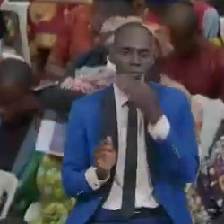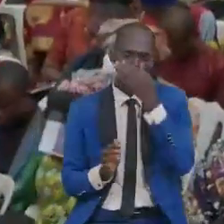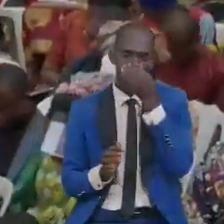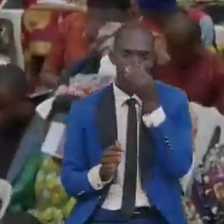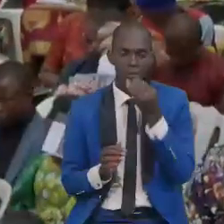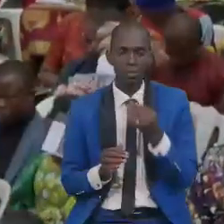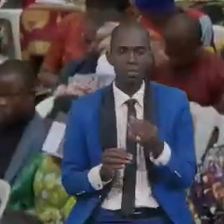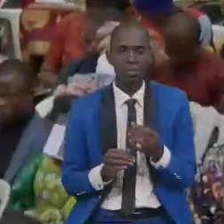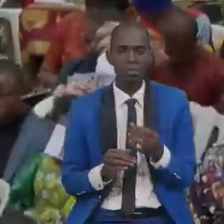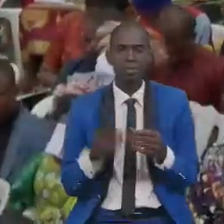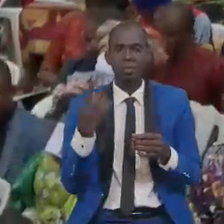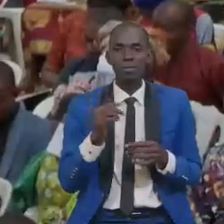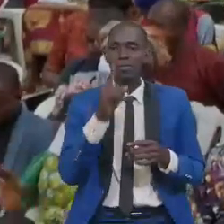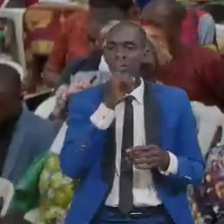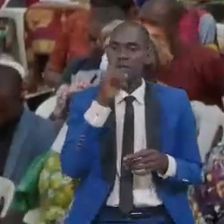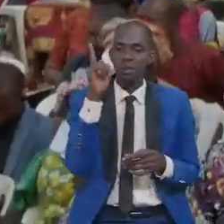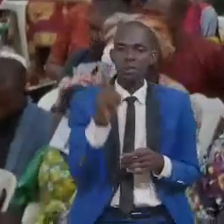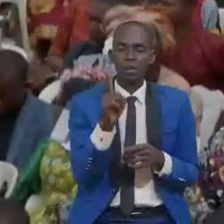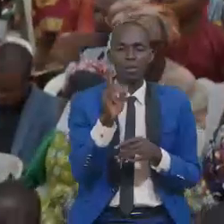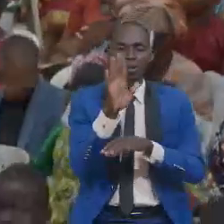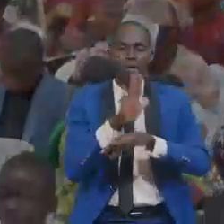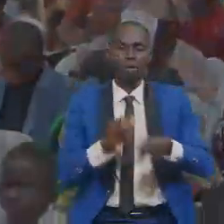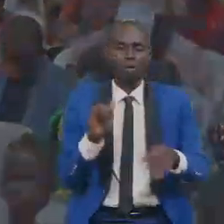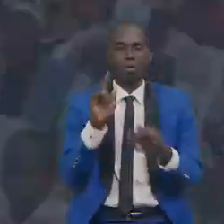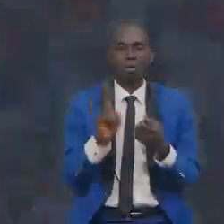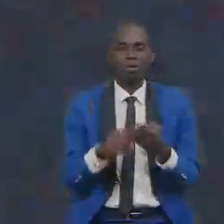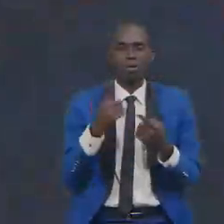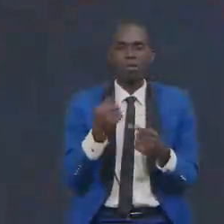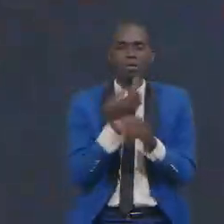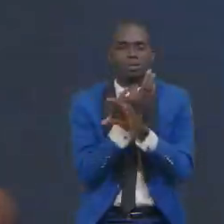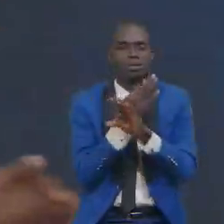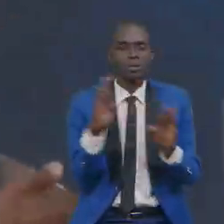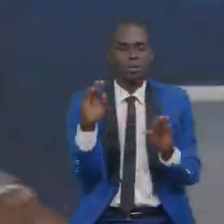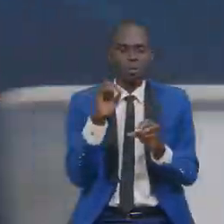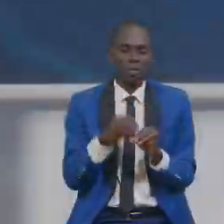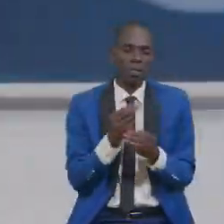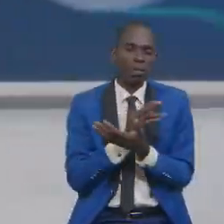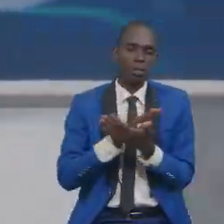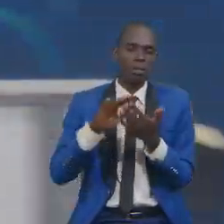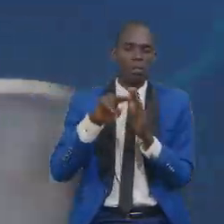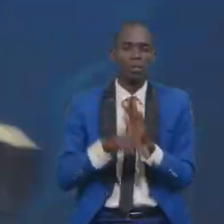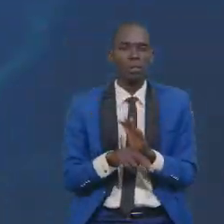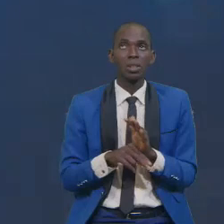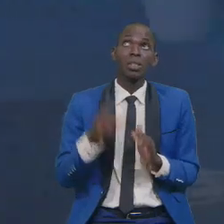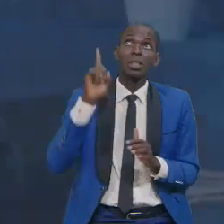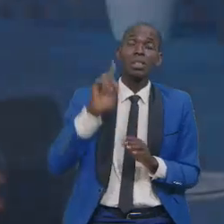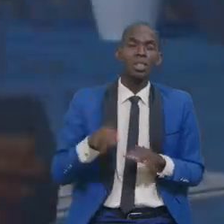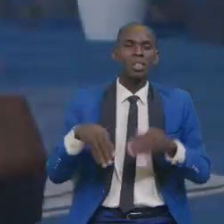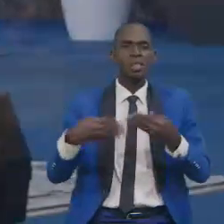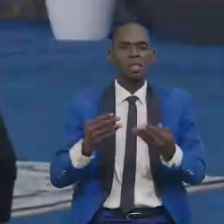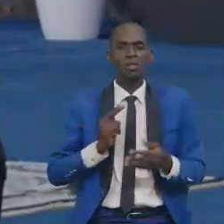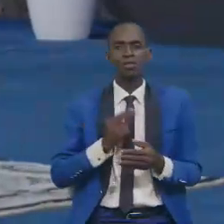ascertained call freedom in Holiness he gives us something